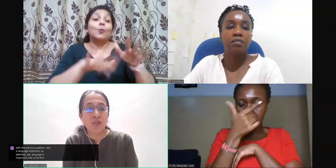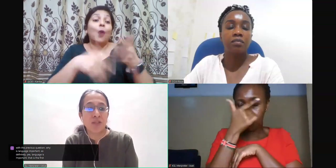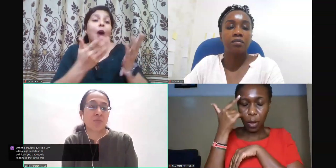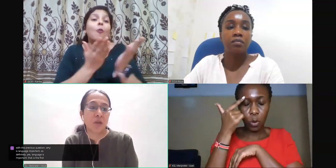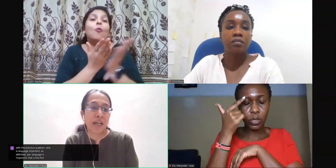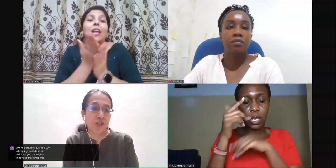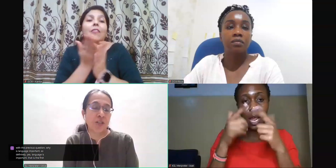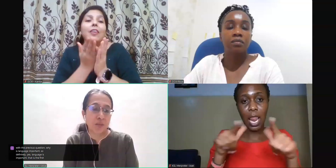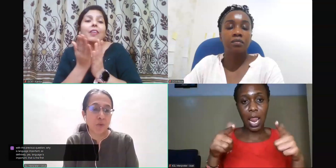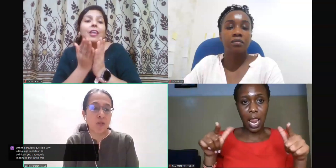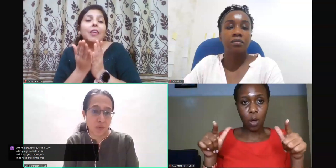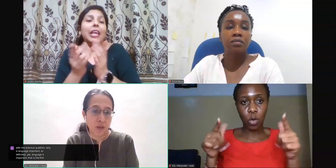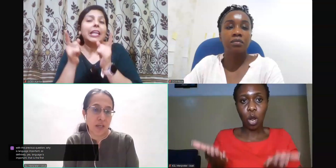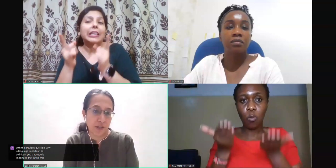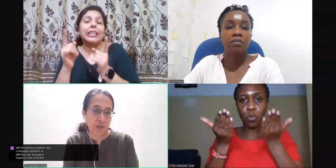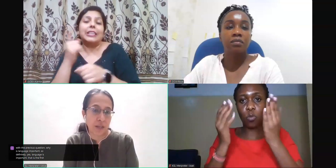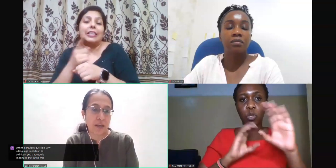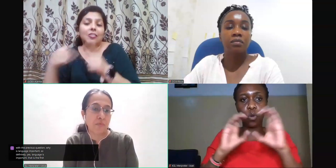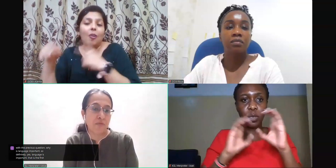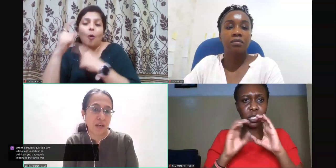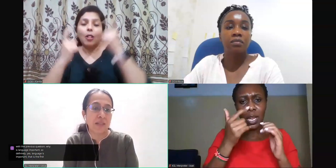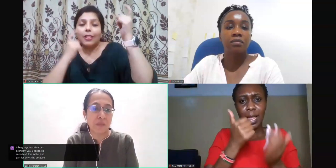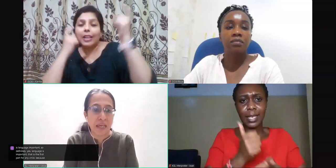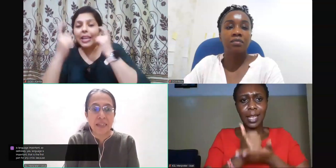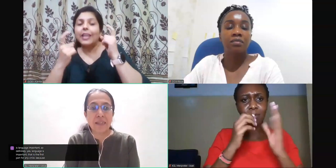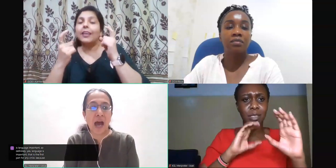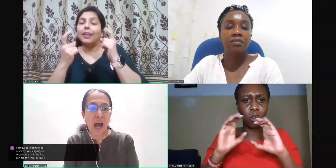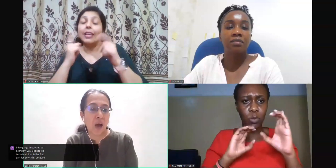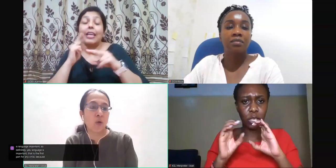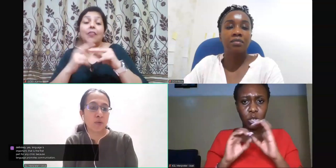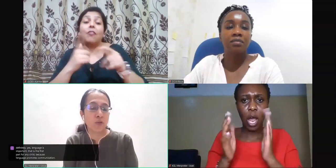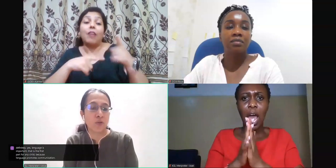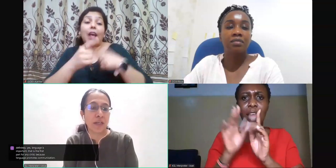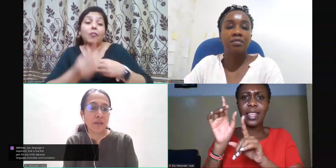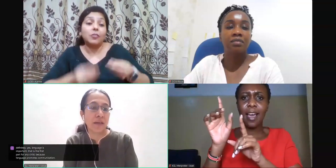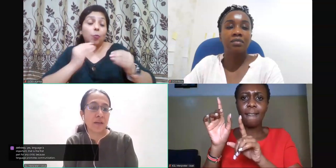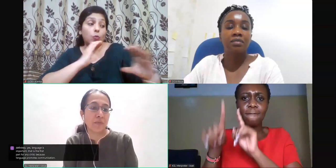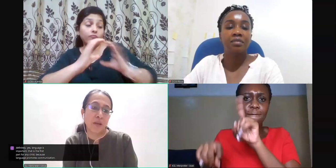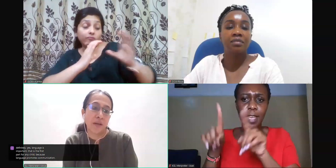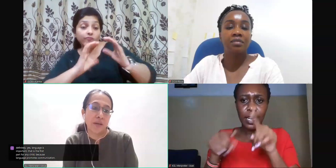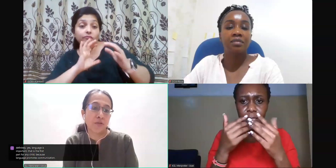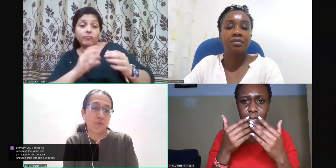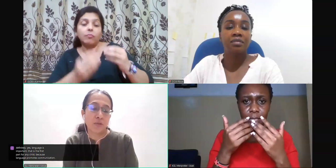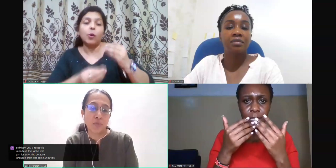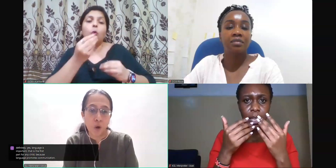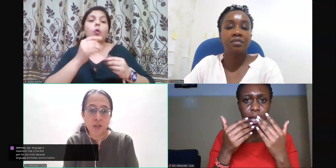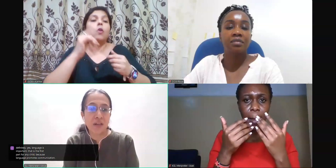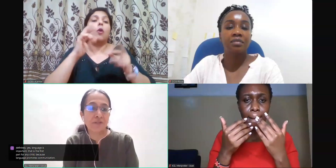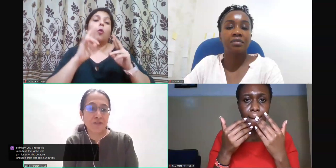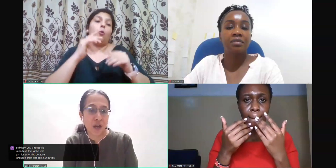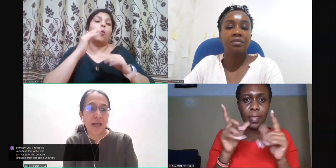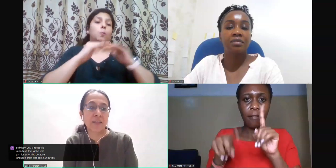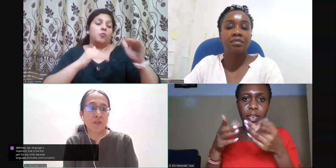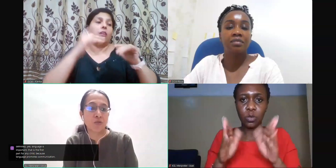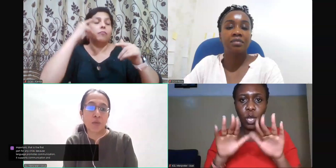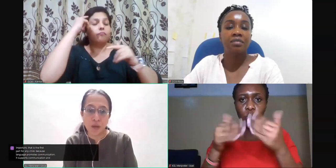it promotes communication, it supports communication, and there are various means how you can support a